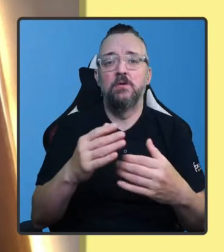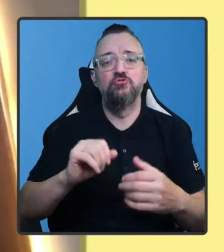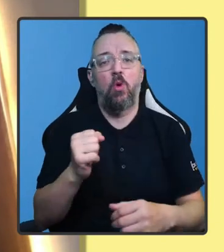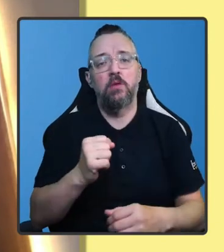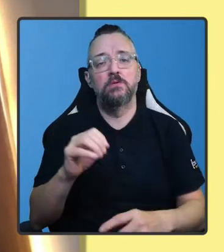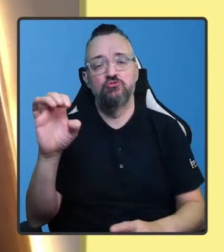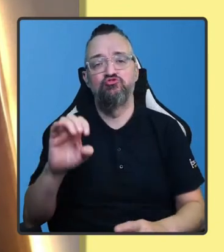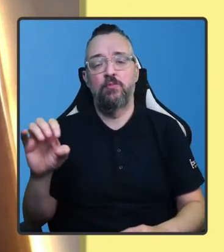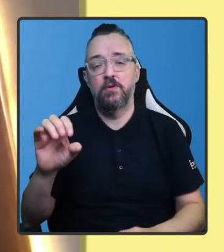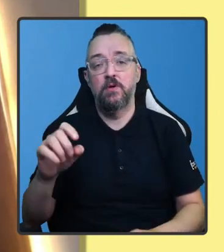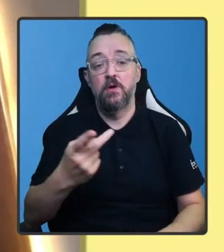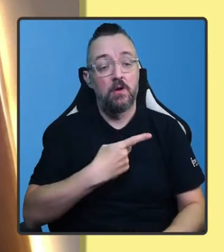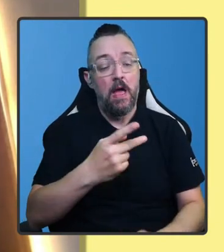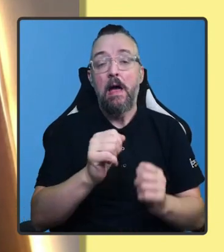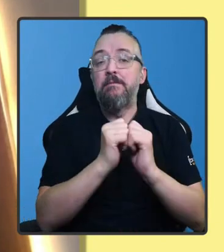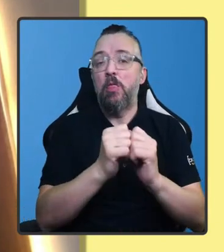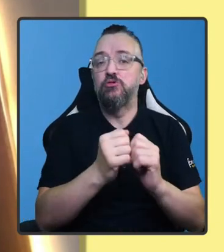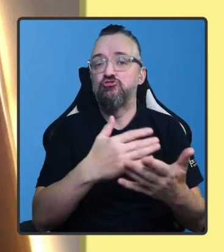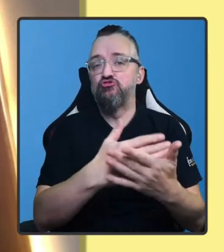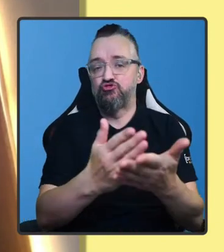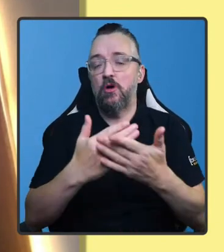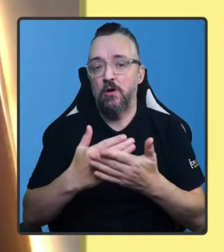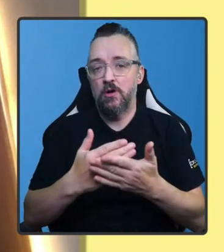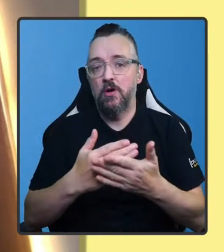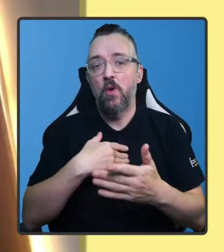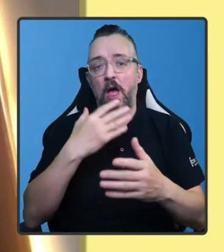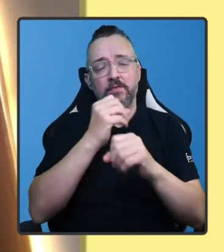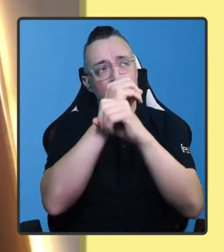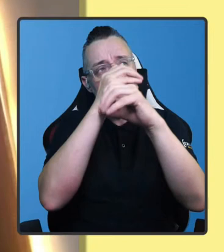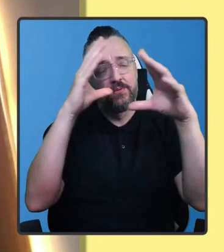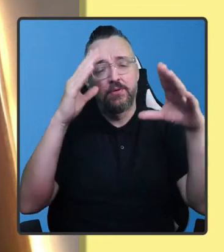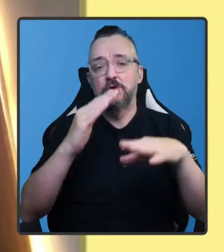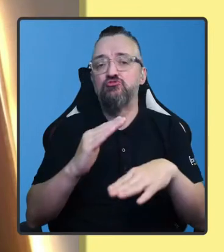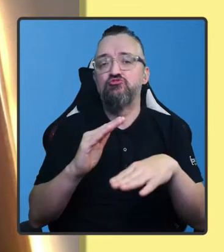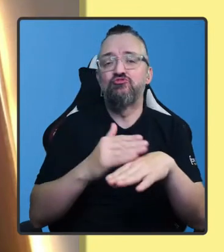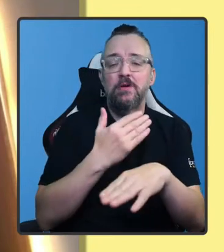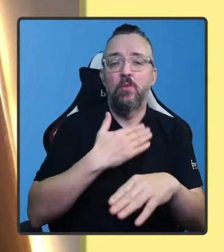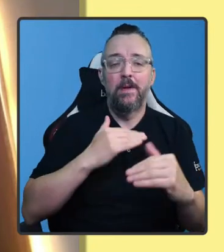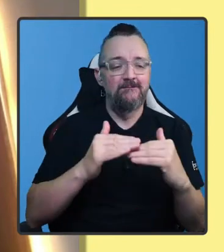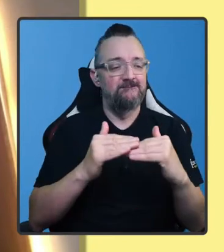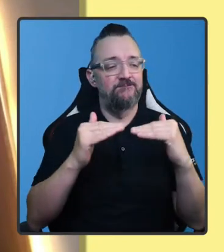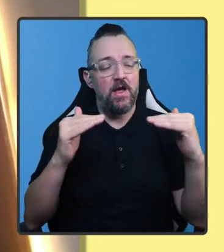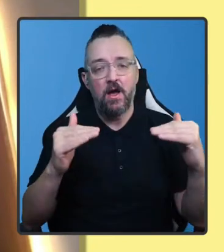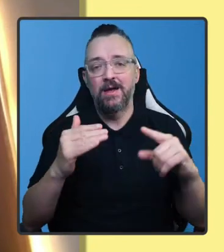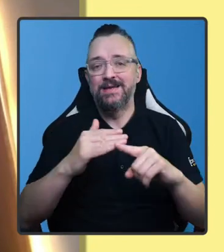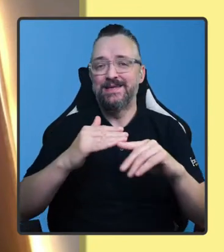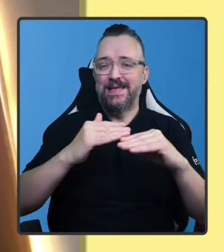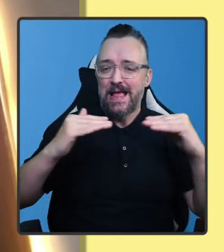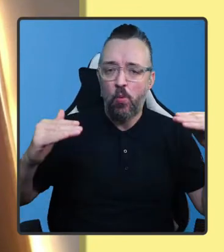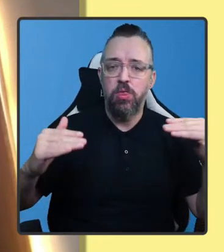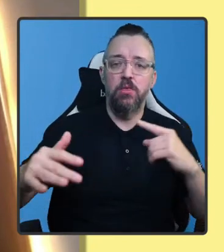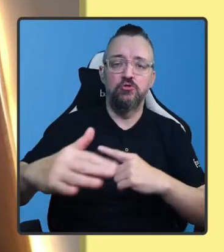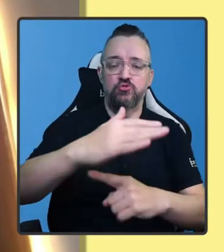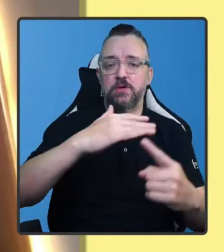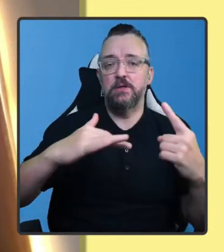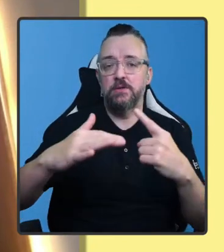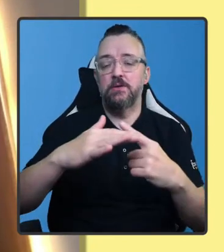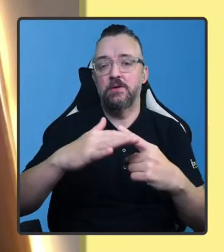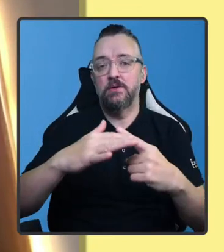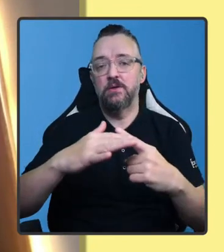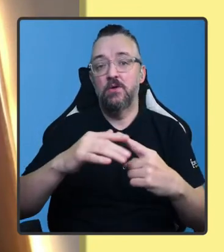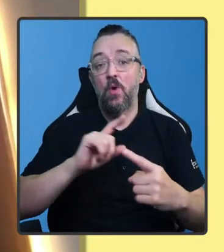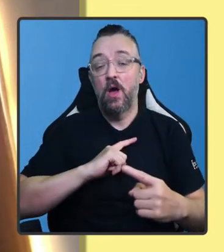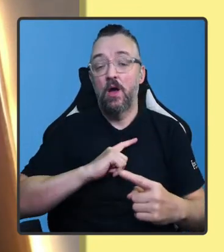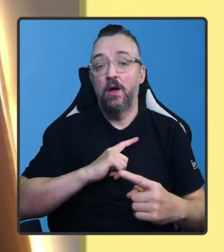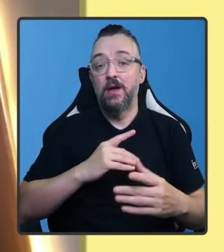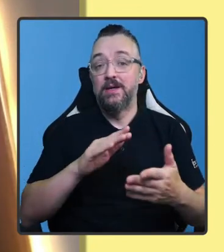share common values and a vision for a greener, fairer and more equal society. especially in times when our democracies